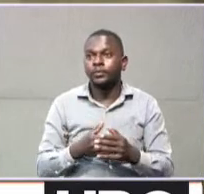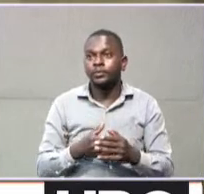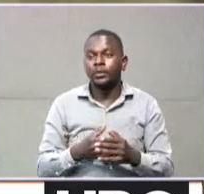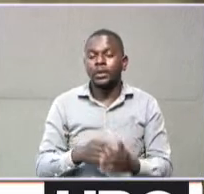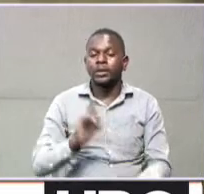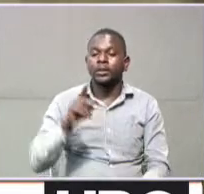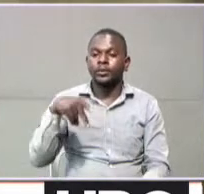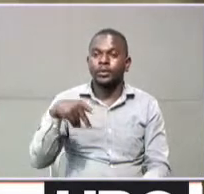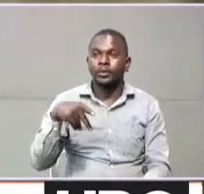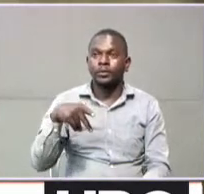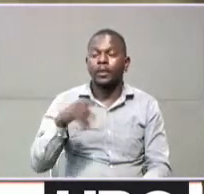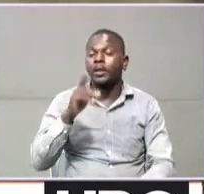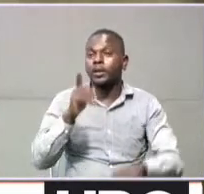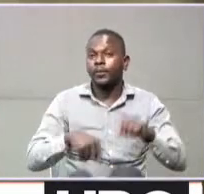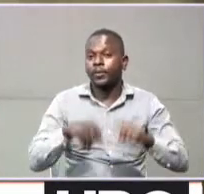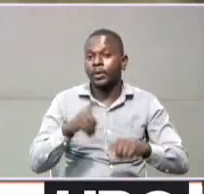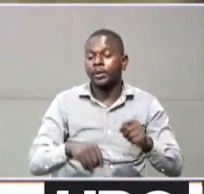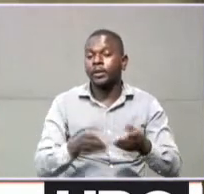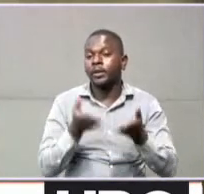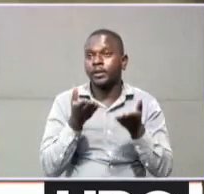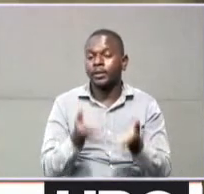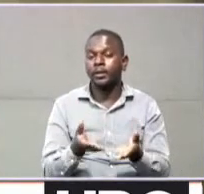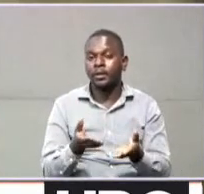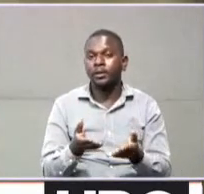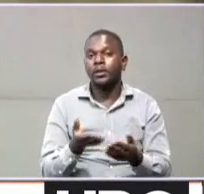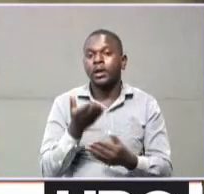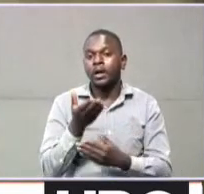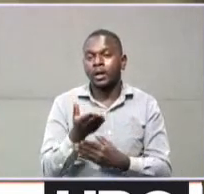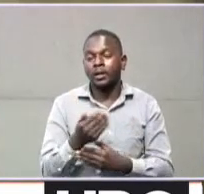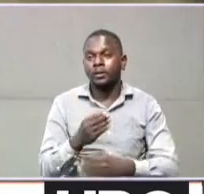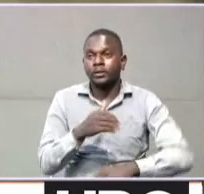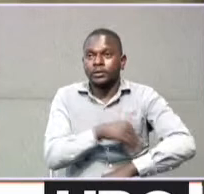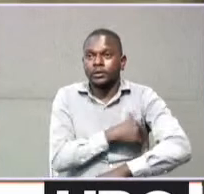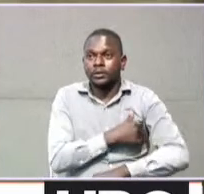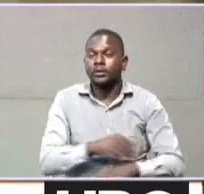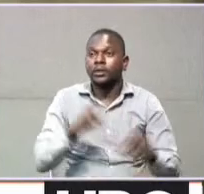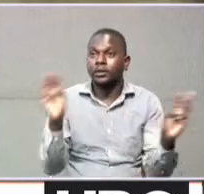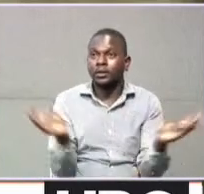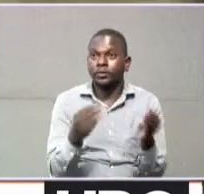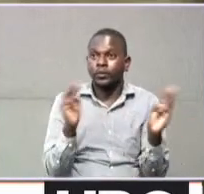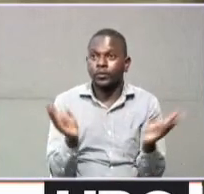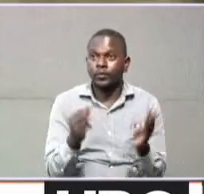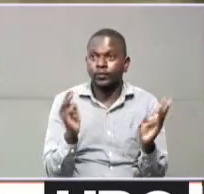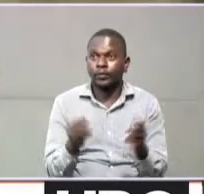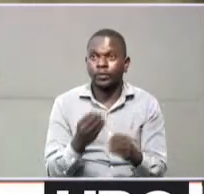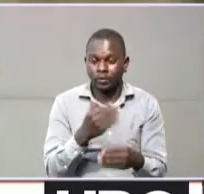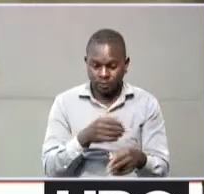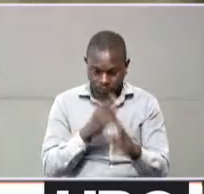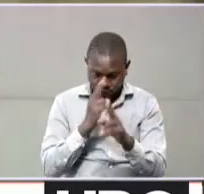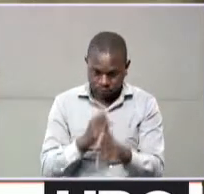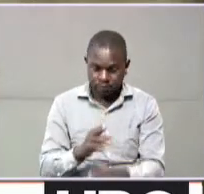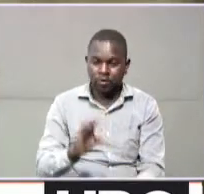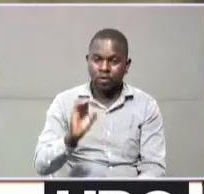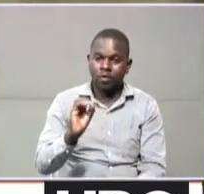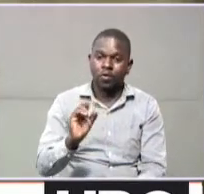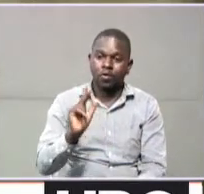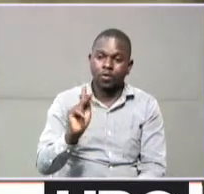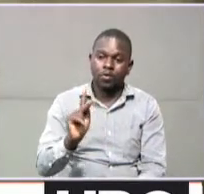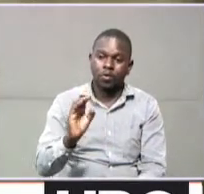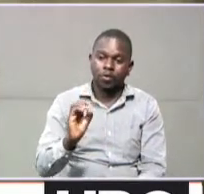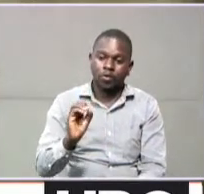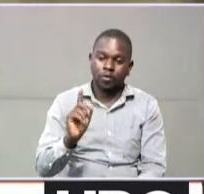the dp as a party here has its chief whip as a whip honorable court peter